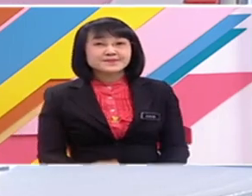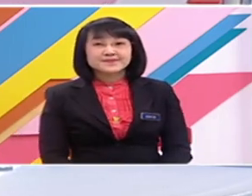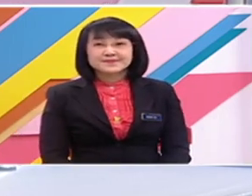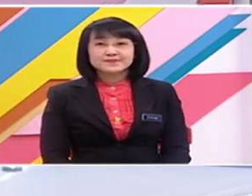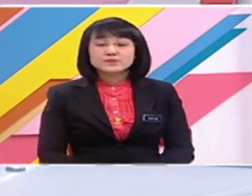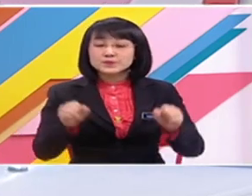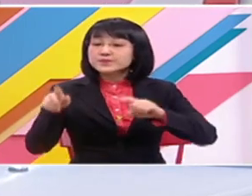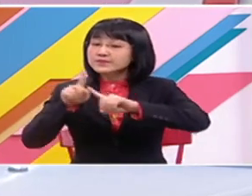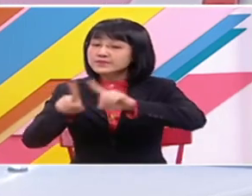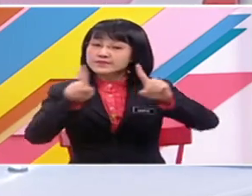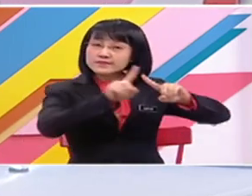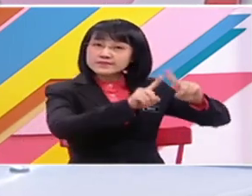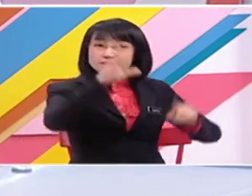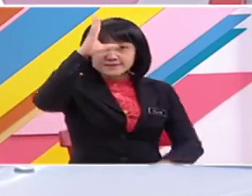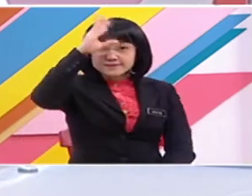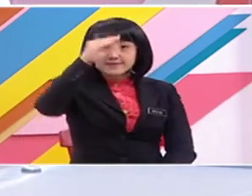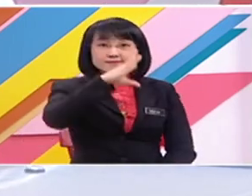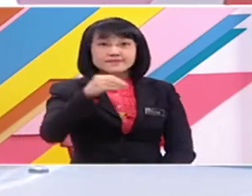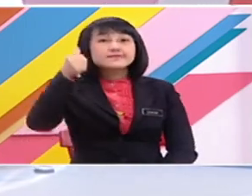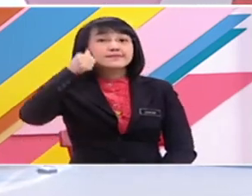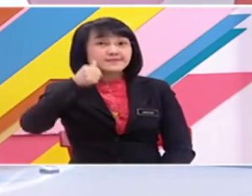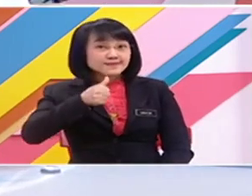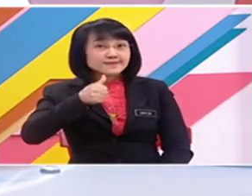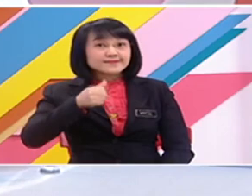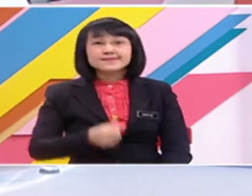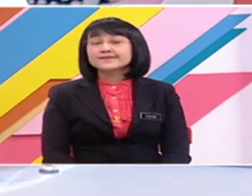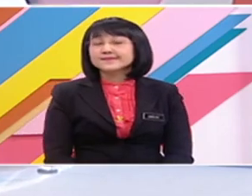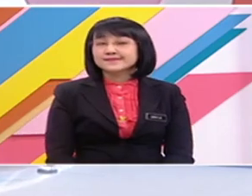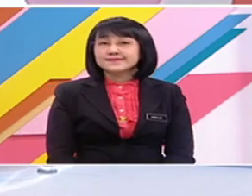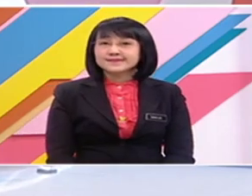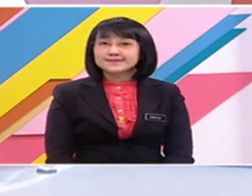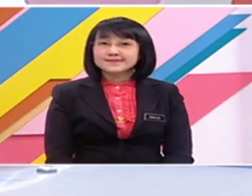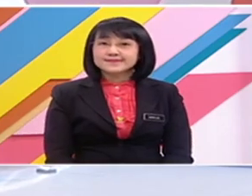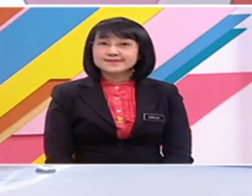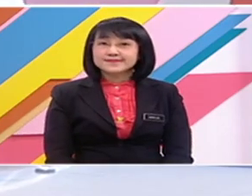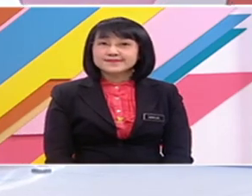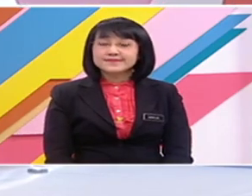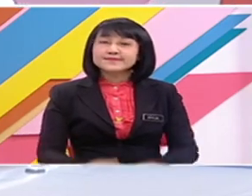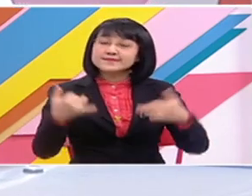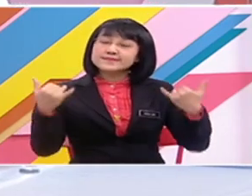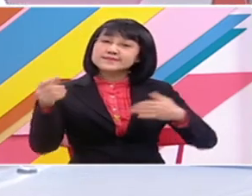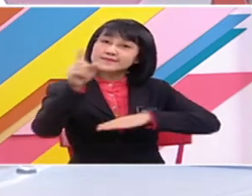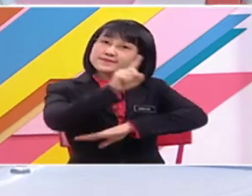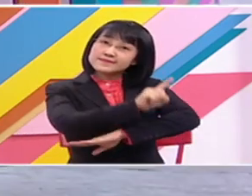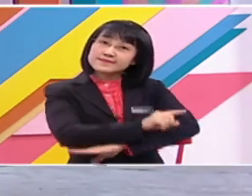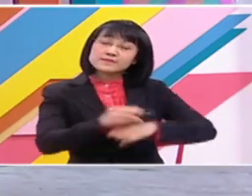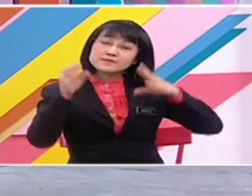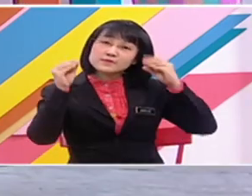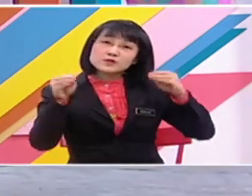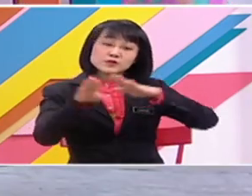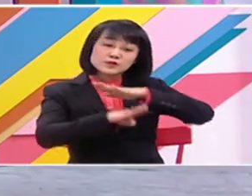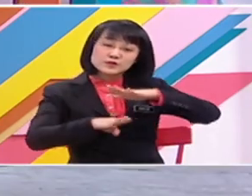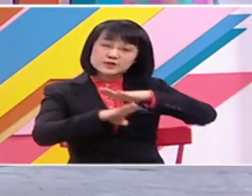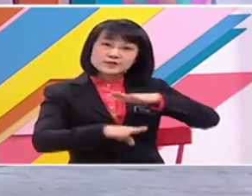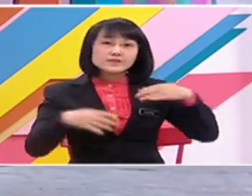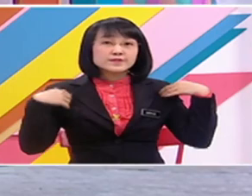to differentiate the gender. Okay. Differentiate the gender, a boy and a girl. So that's why today I'll teach you the basic clothes for